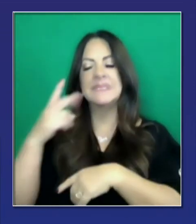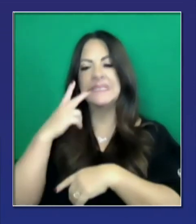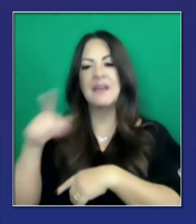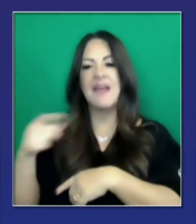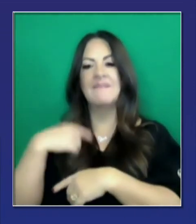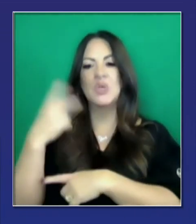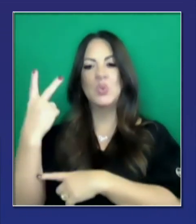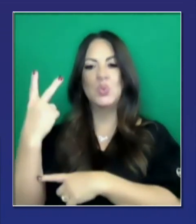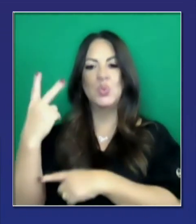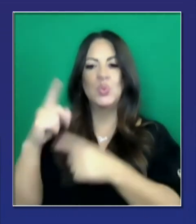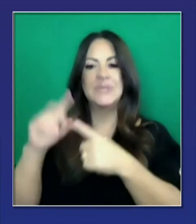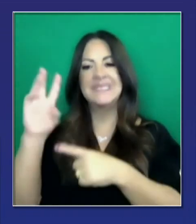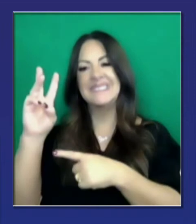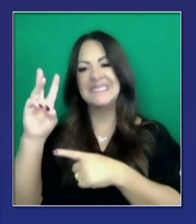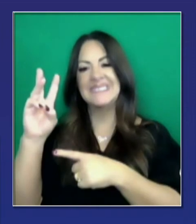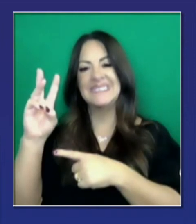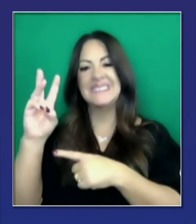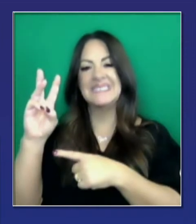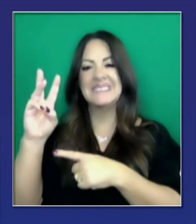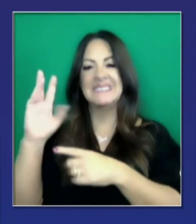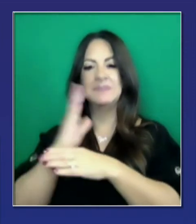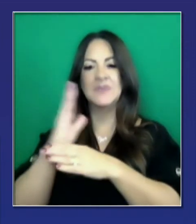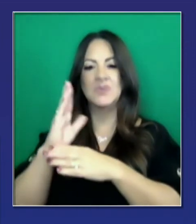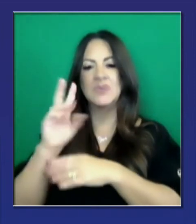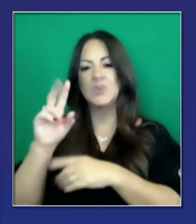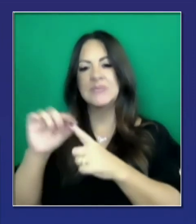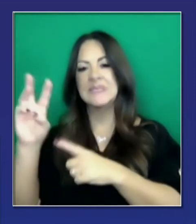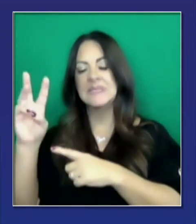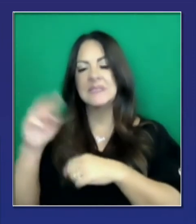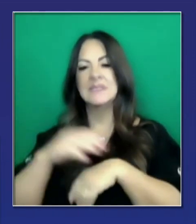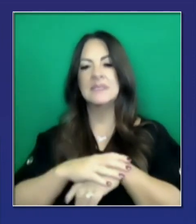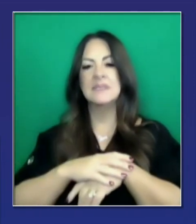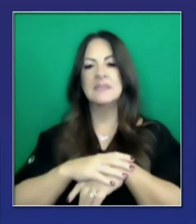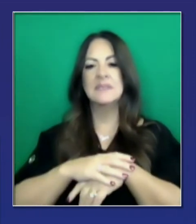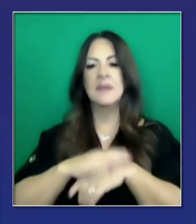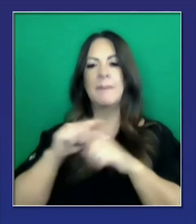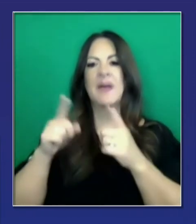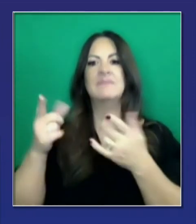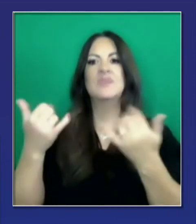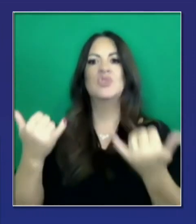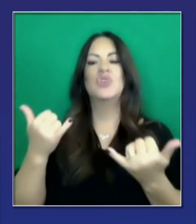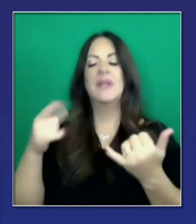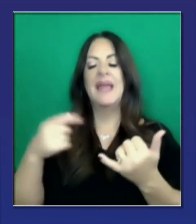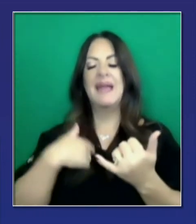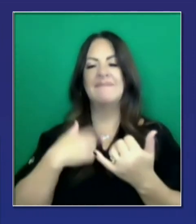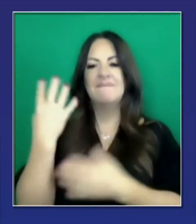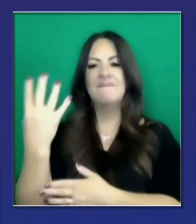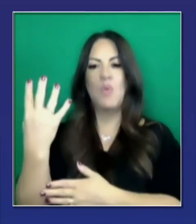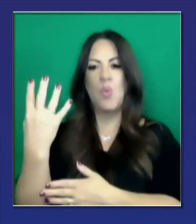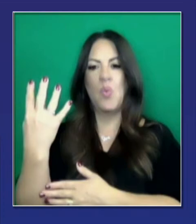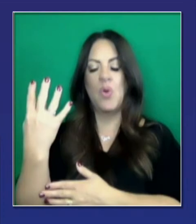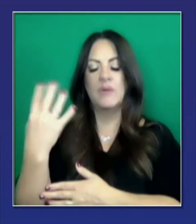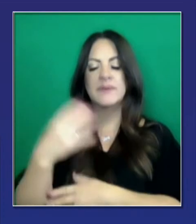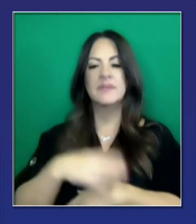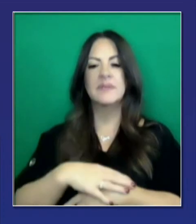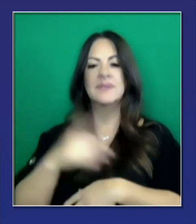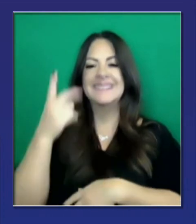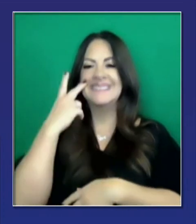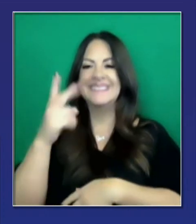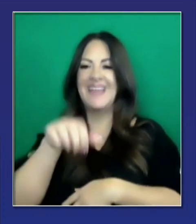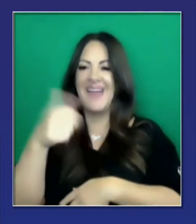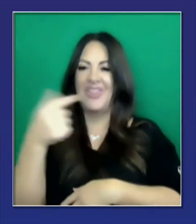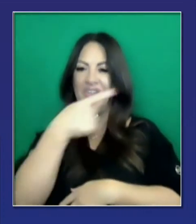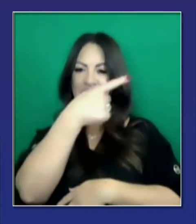6 in the last number of weeks. I think we went to 9 at one point, but currently 4 cases. You can see the other